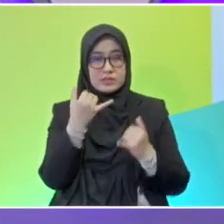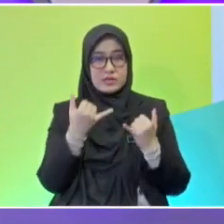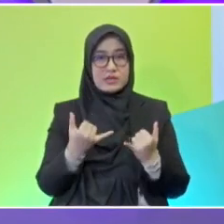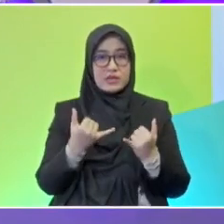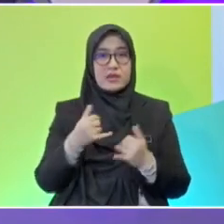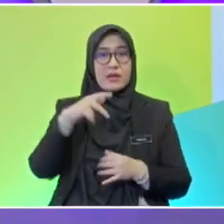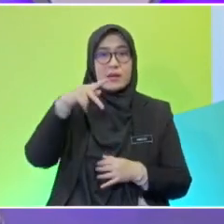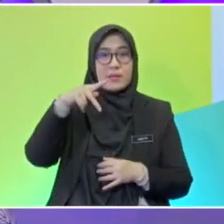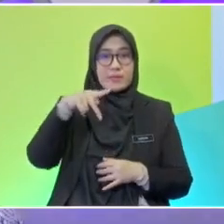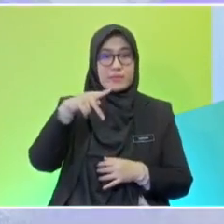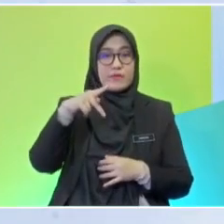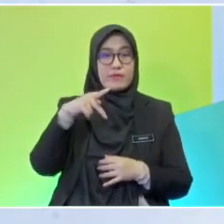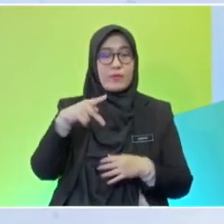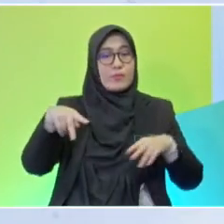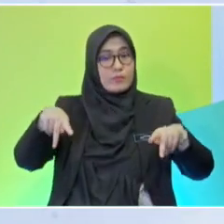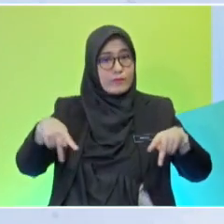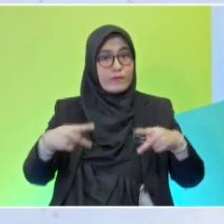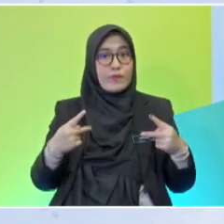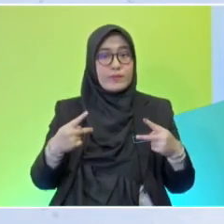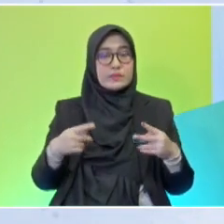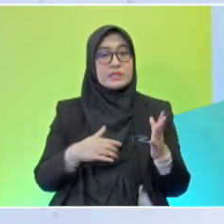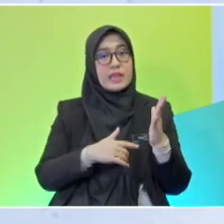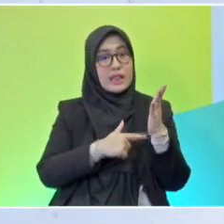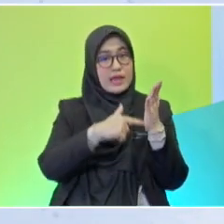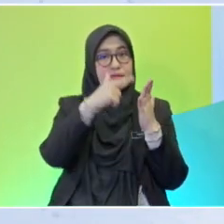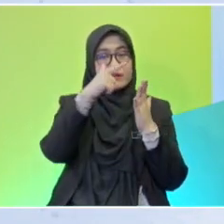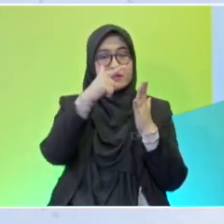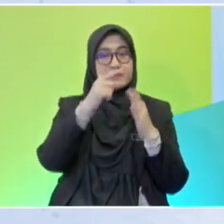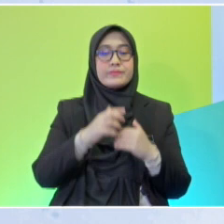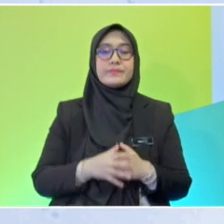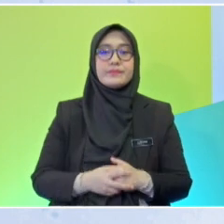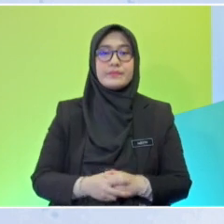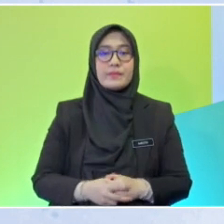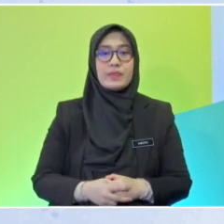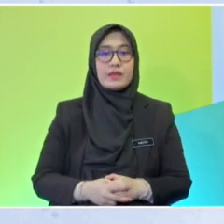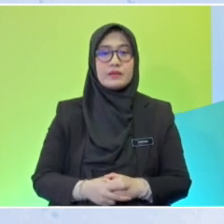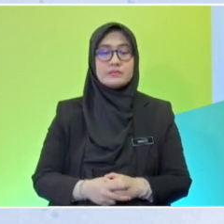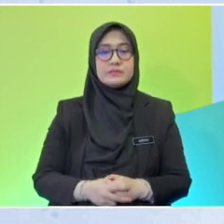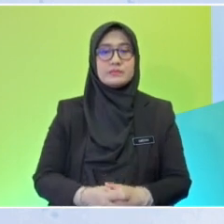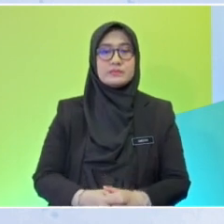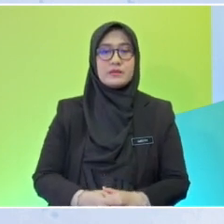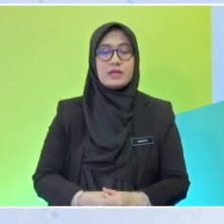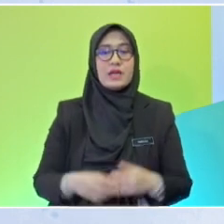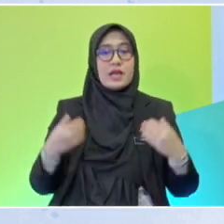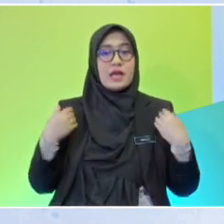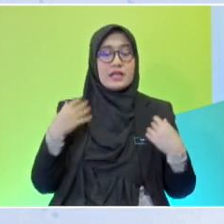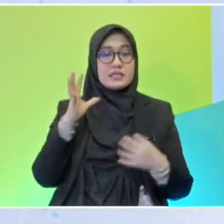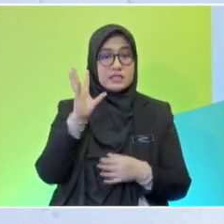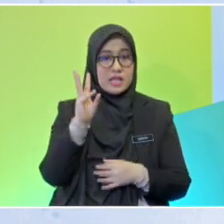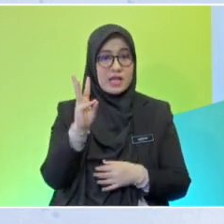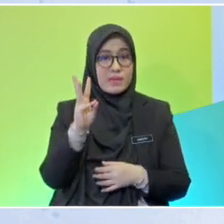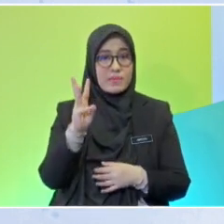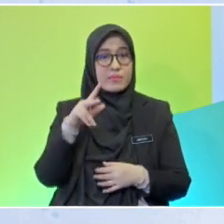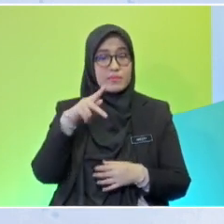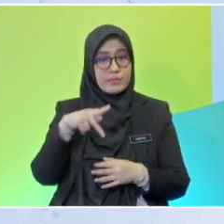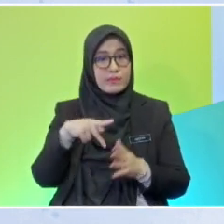performance level is the indication of pupils' progress in learning. Altogether, there are 6 performance levels arranged